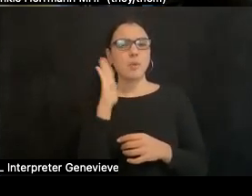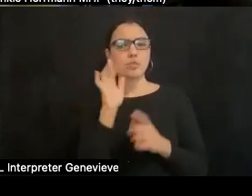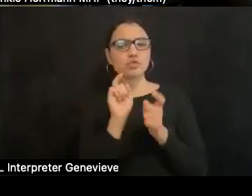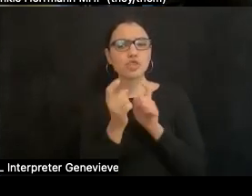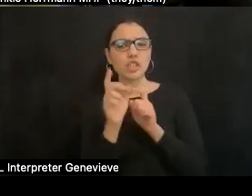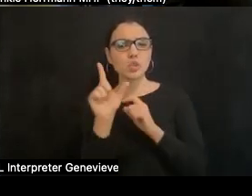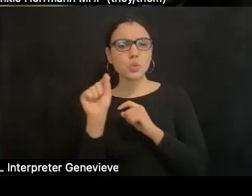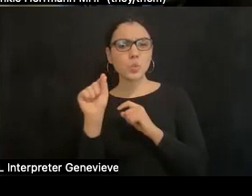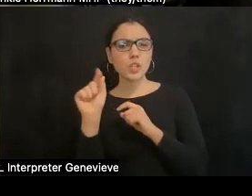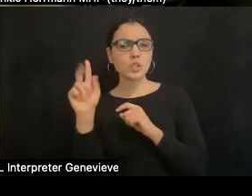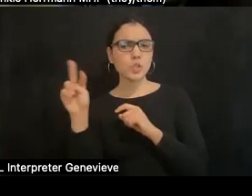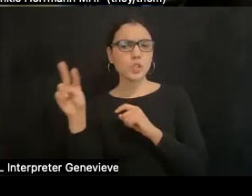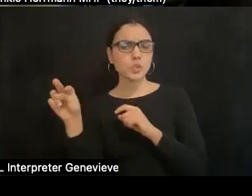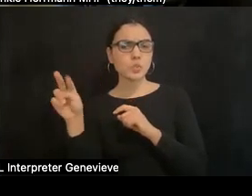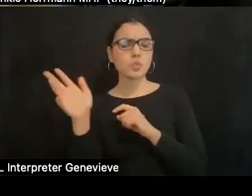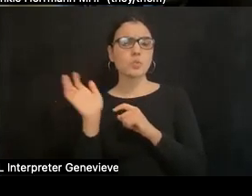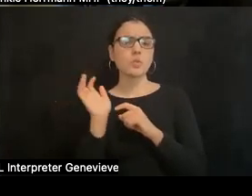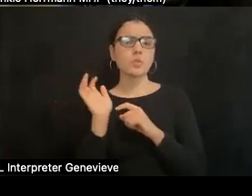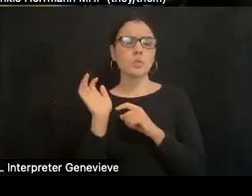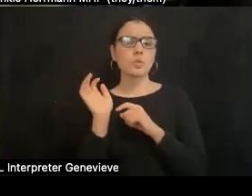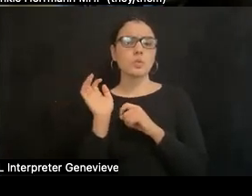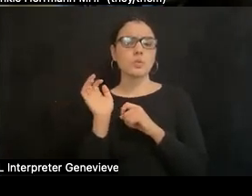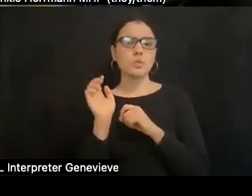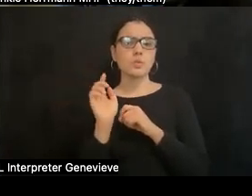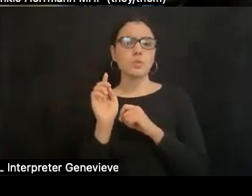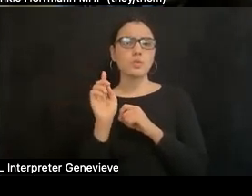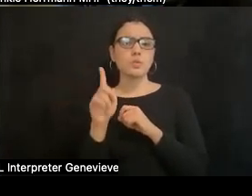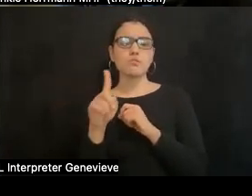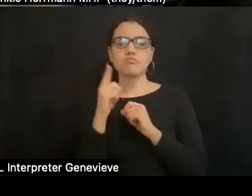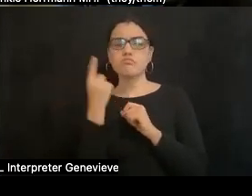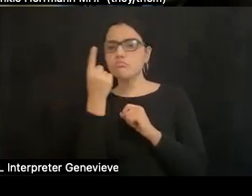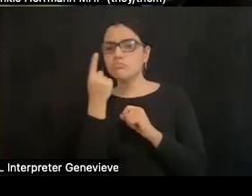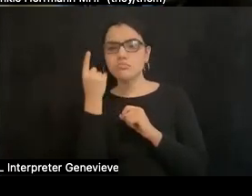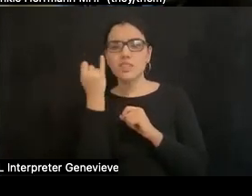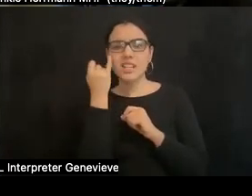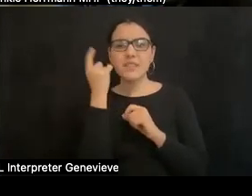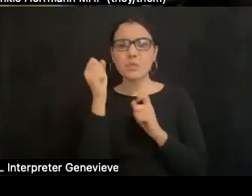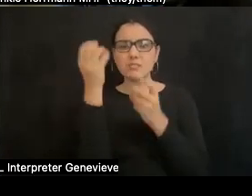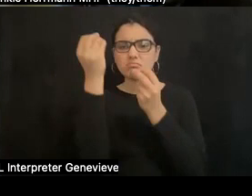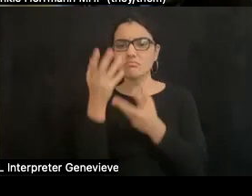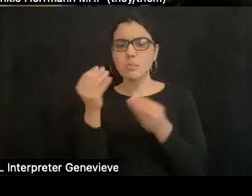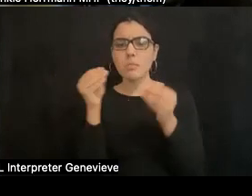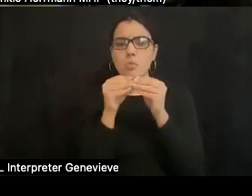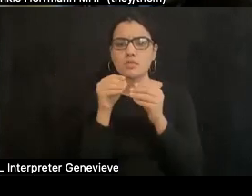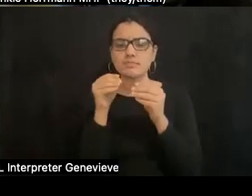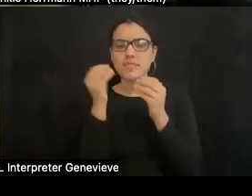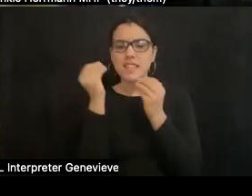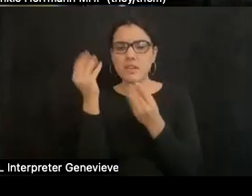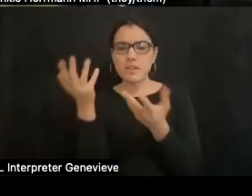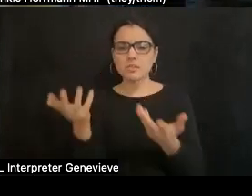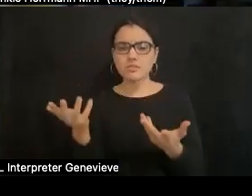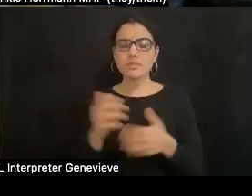in 2022. And so just they were wondering if you can give a little more info about that. Yeah,